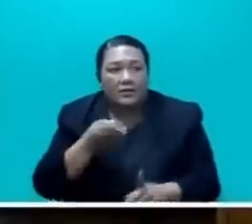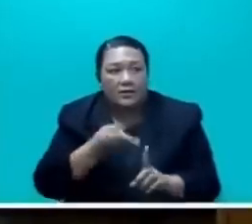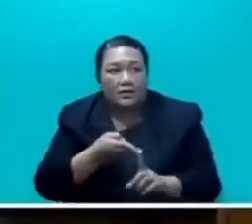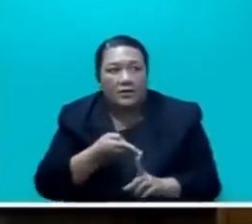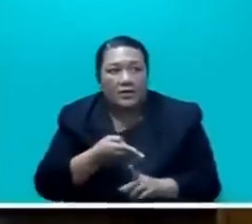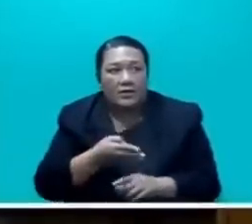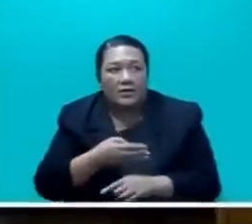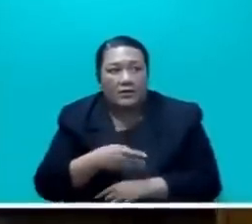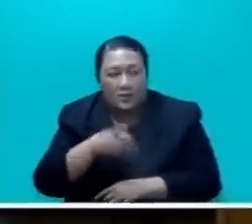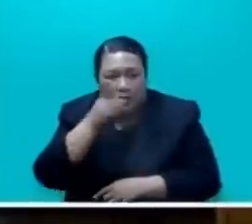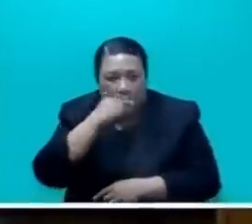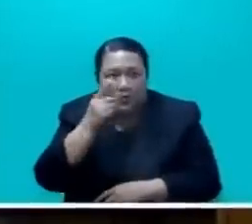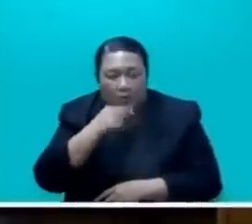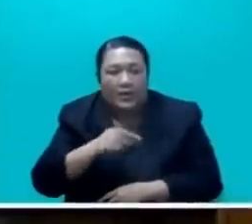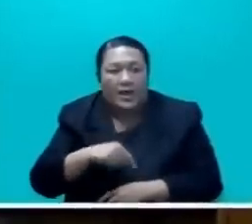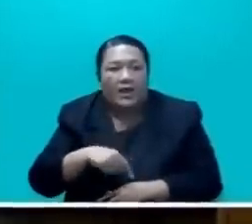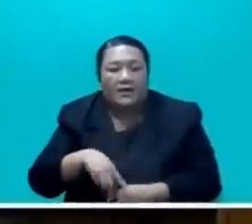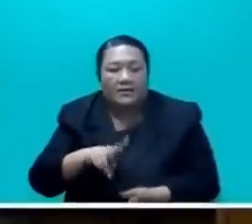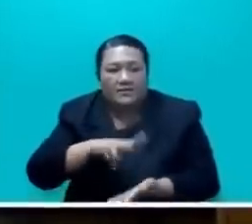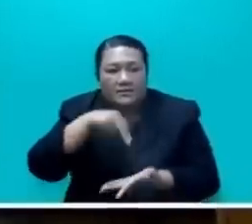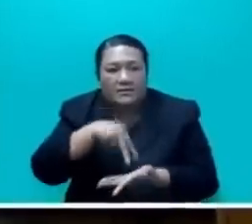you are